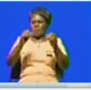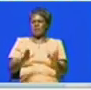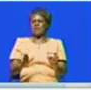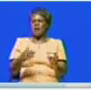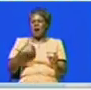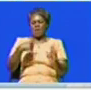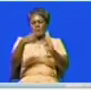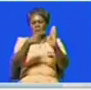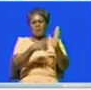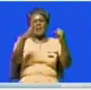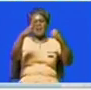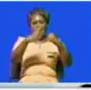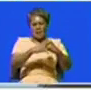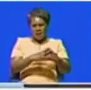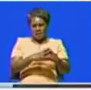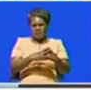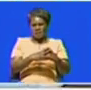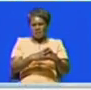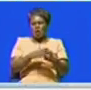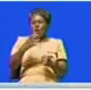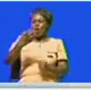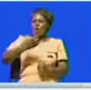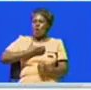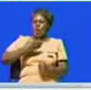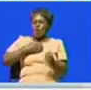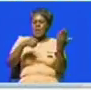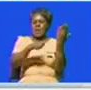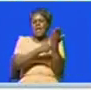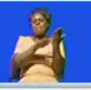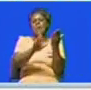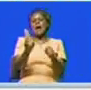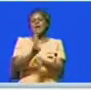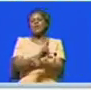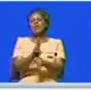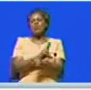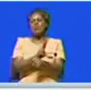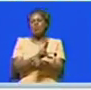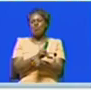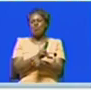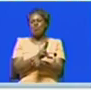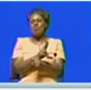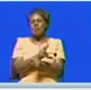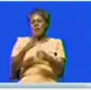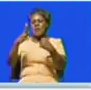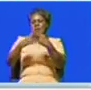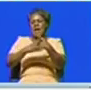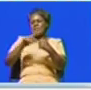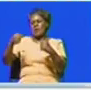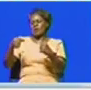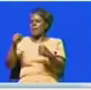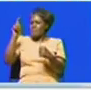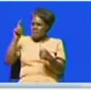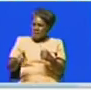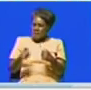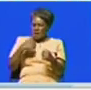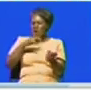raised 9 points, including the fact that your own name was used to enter the web 9,000 times. It must